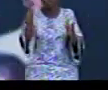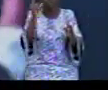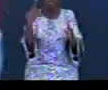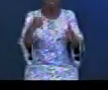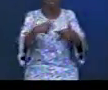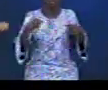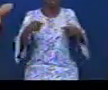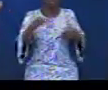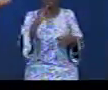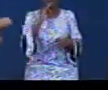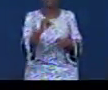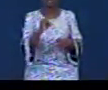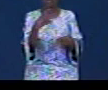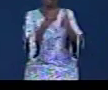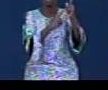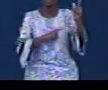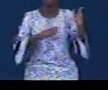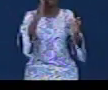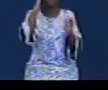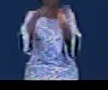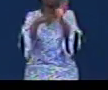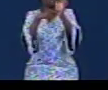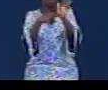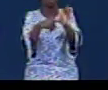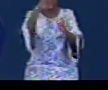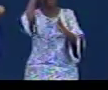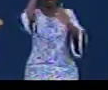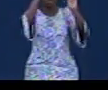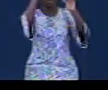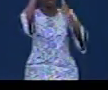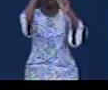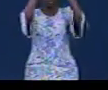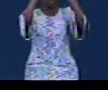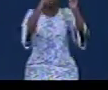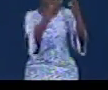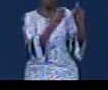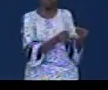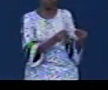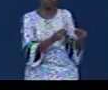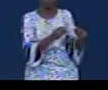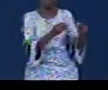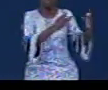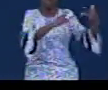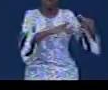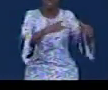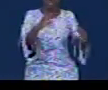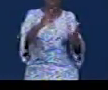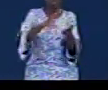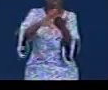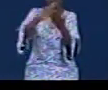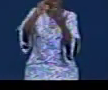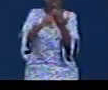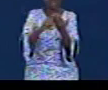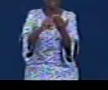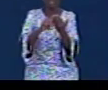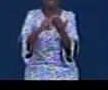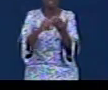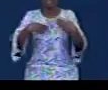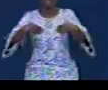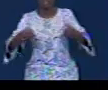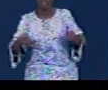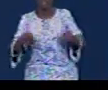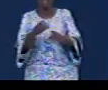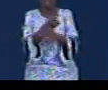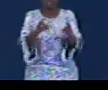will show his tender mercy of forgiveness, of healing, of deliverance. He'll show it to